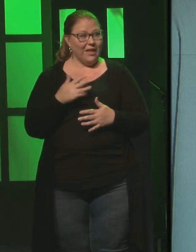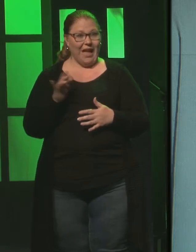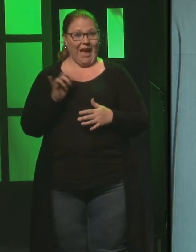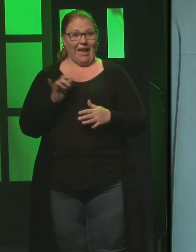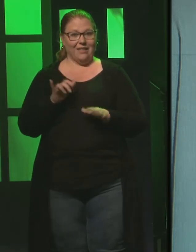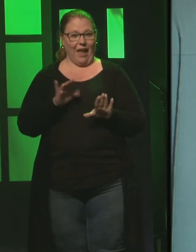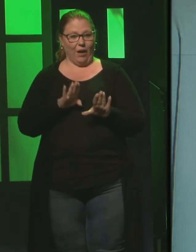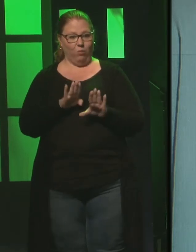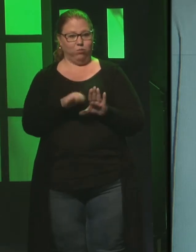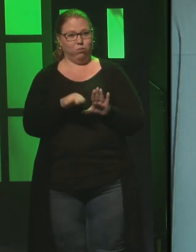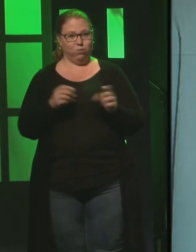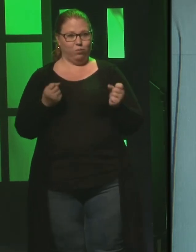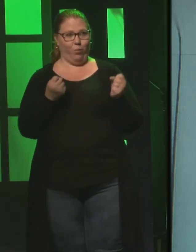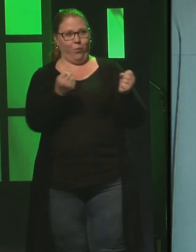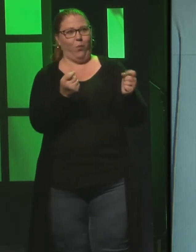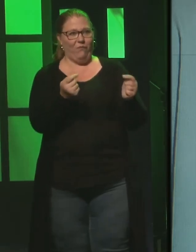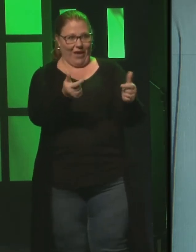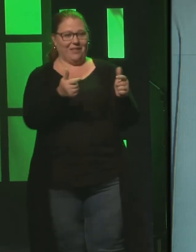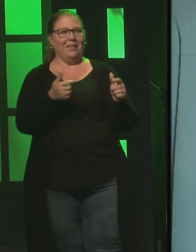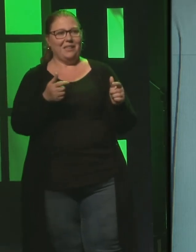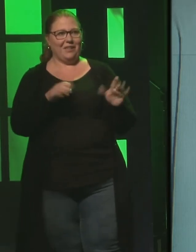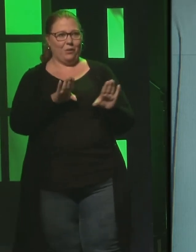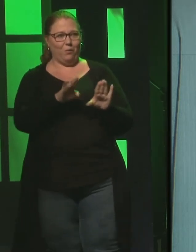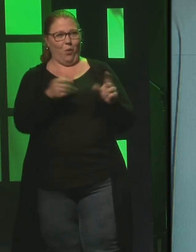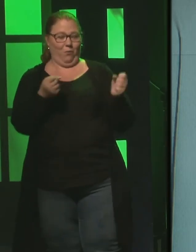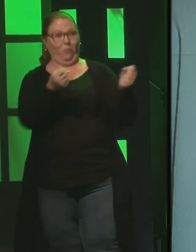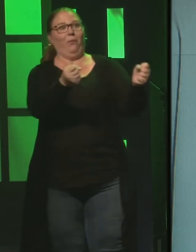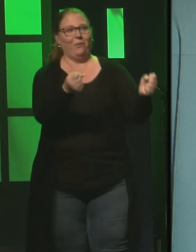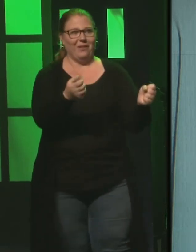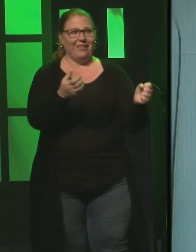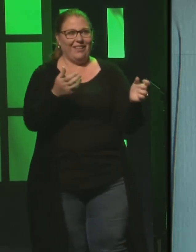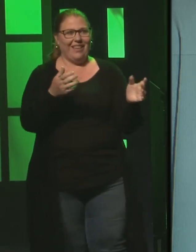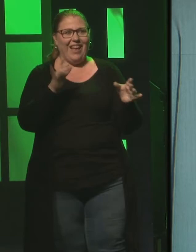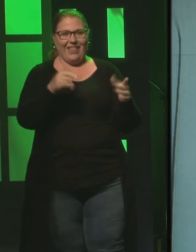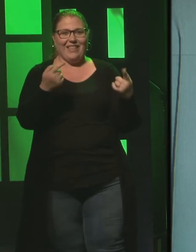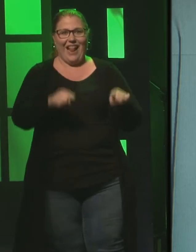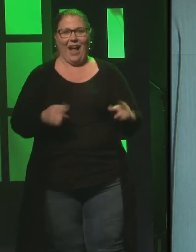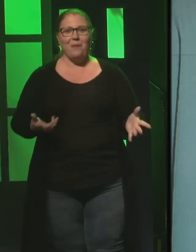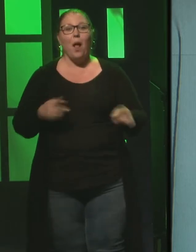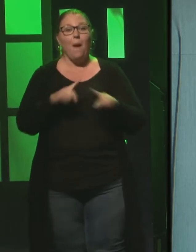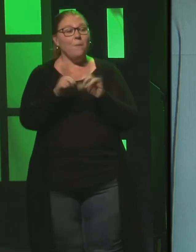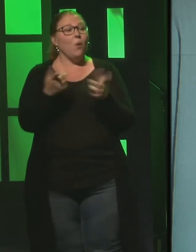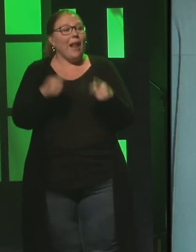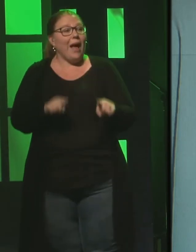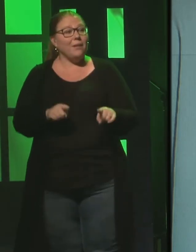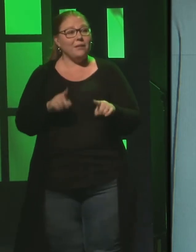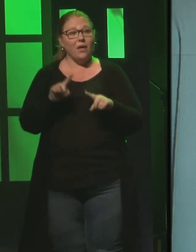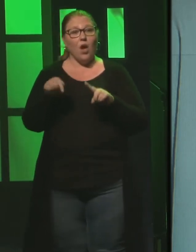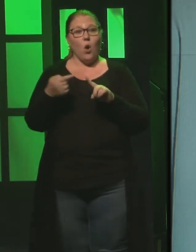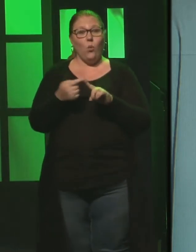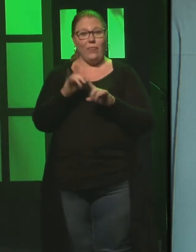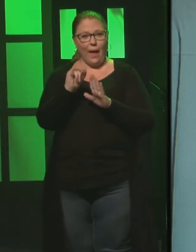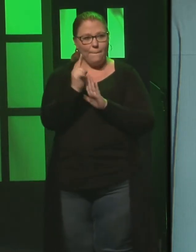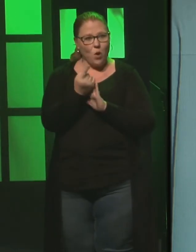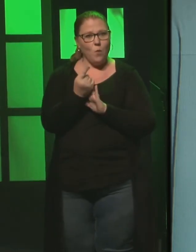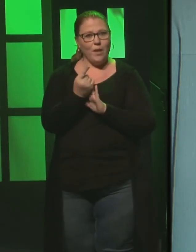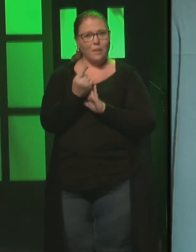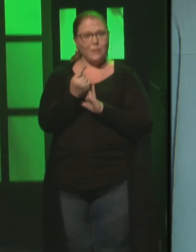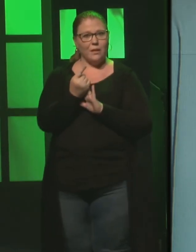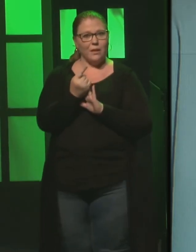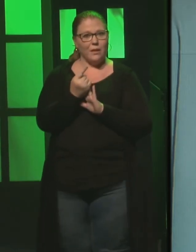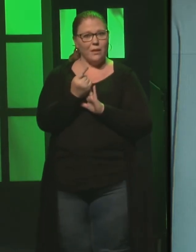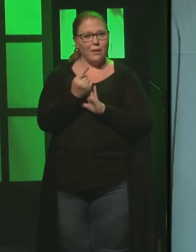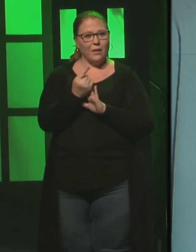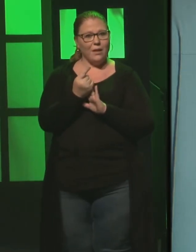gas on something quick and, like getting jerked around. It's like, what's going to happen? But what happens the moment it moves to